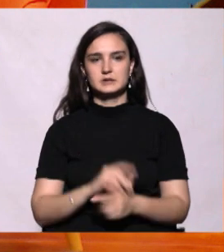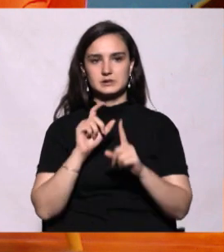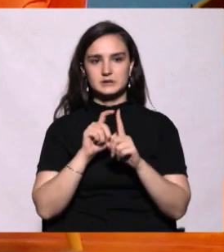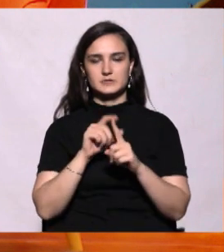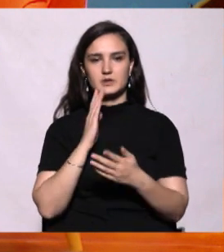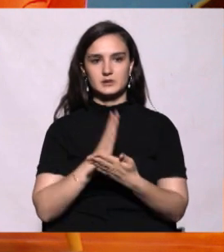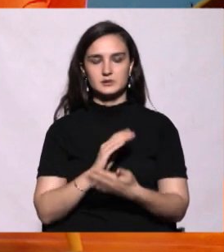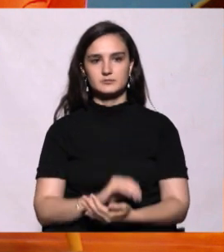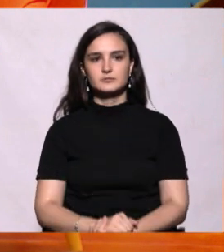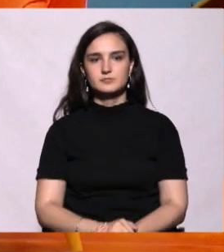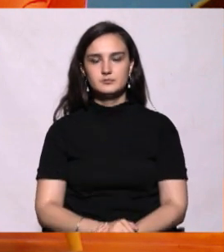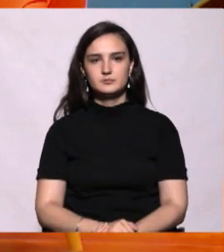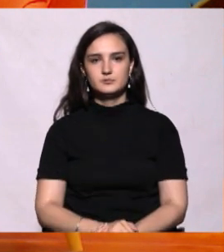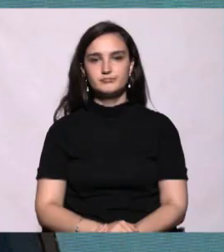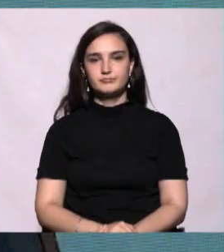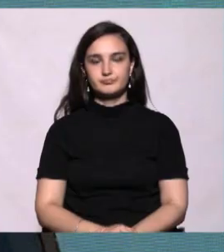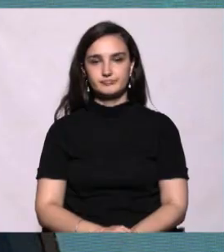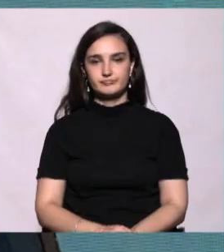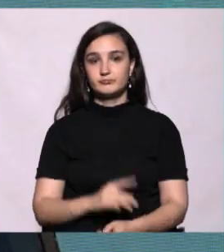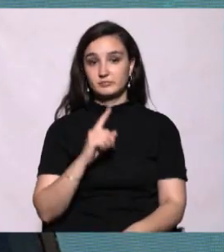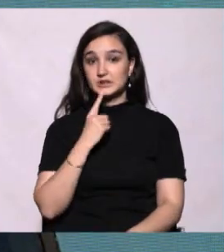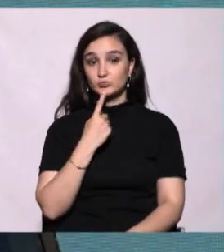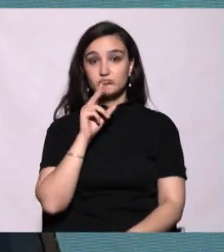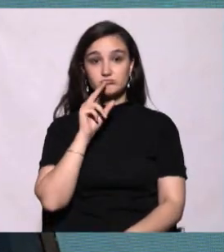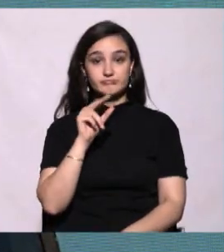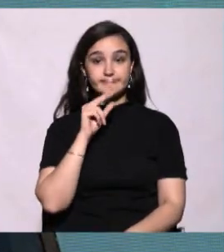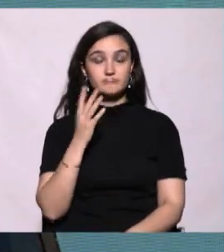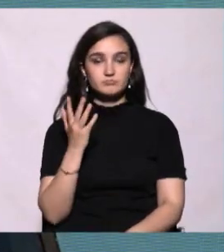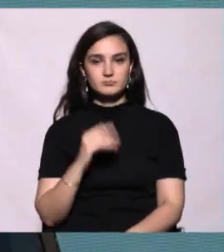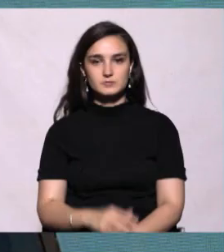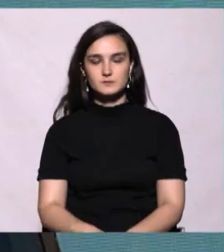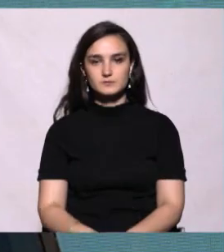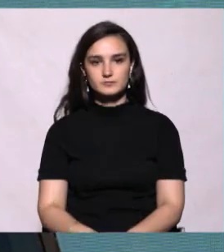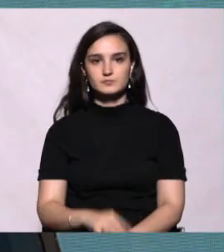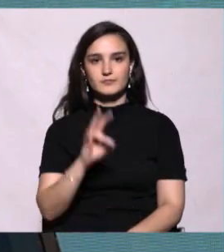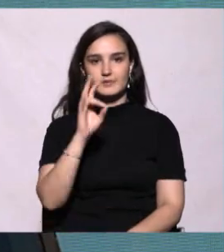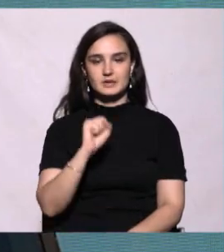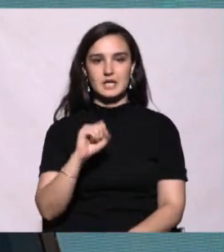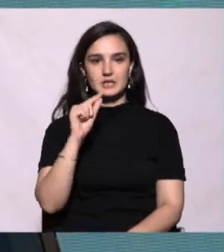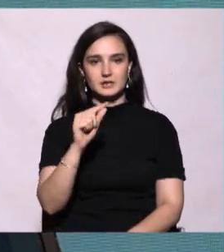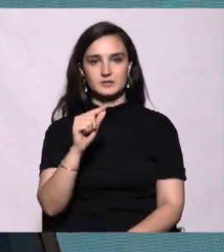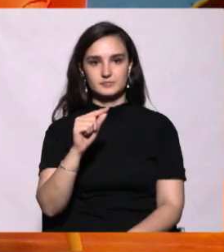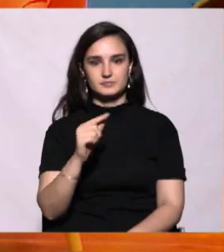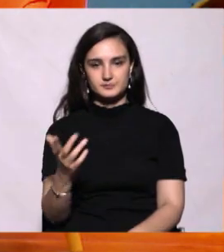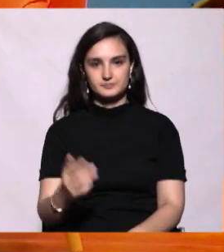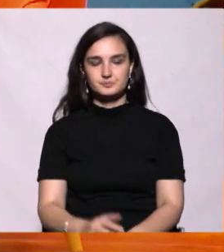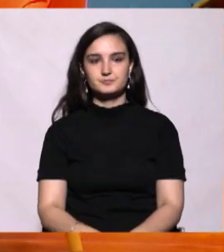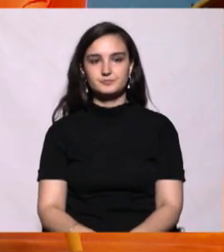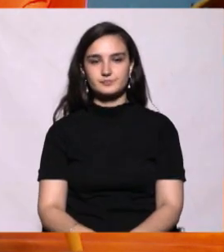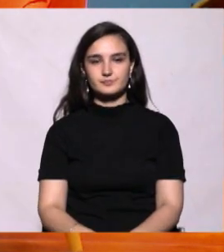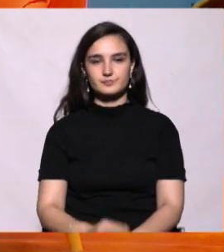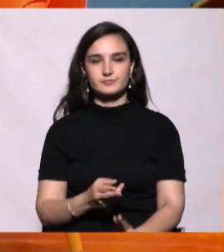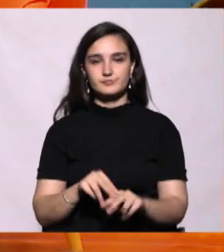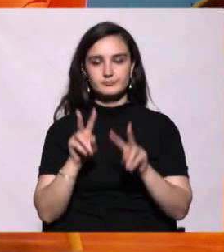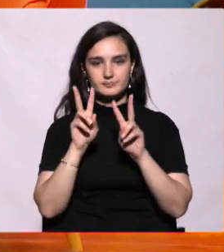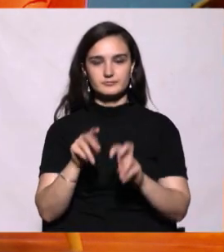word is difficult perhaps to pronounce for certain people, but it's just knight. Knight. And